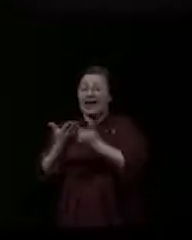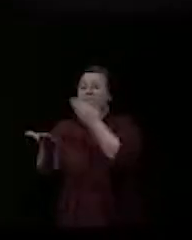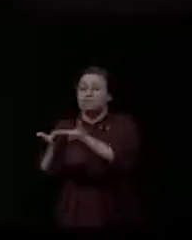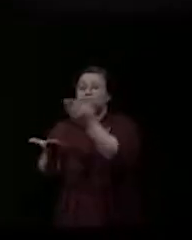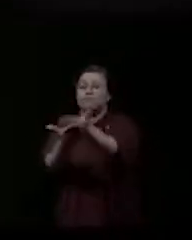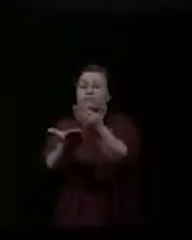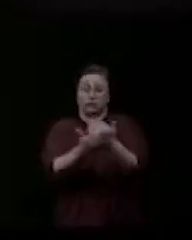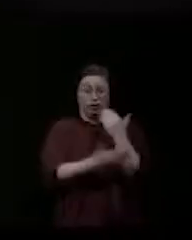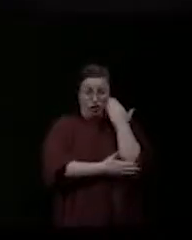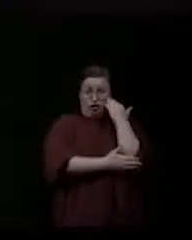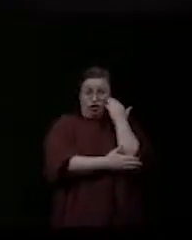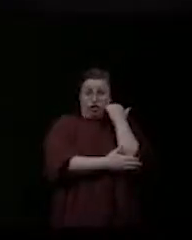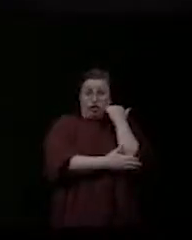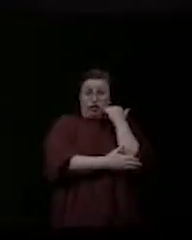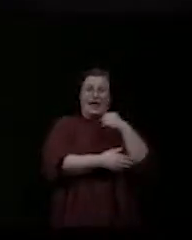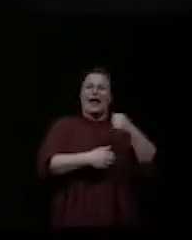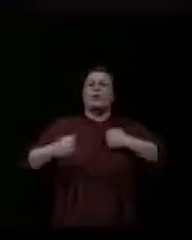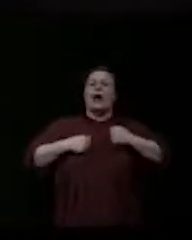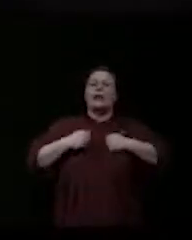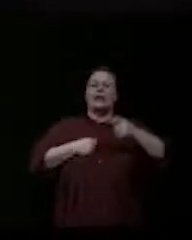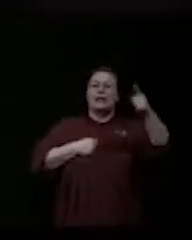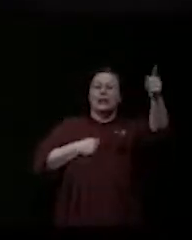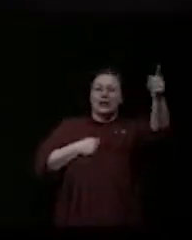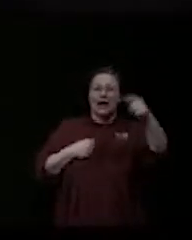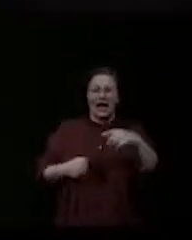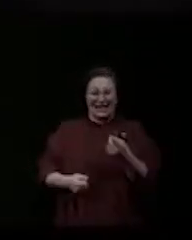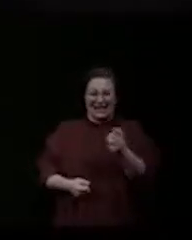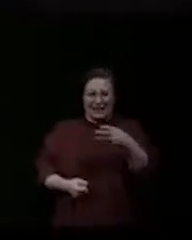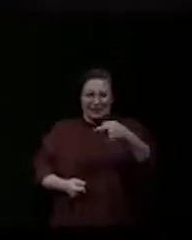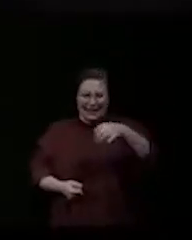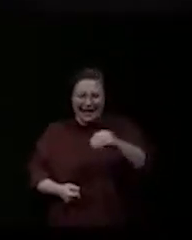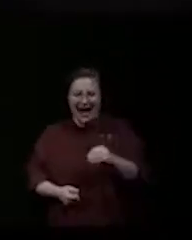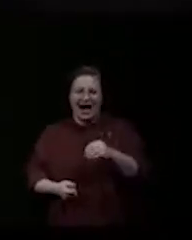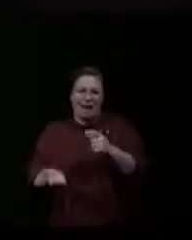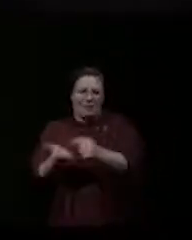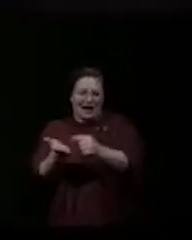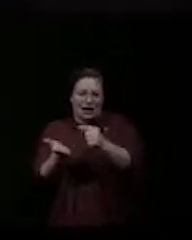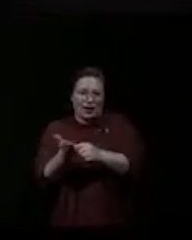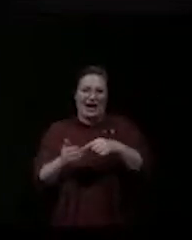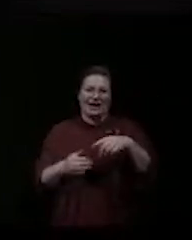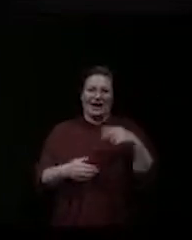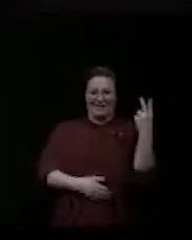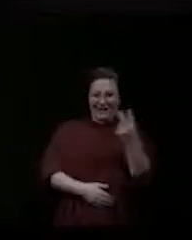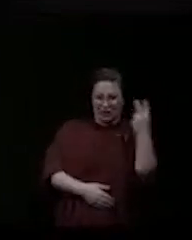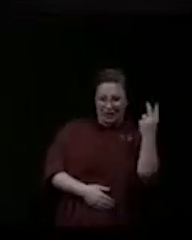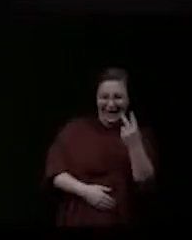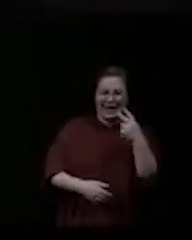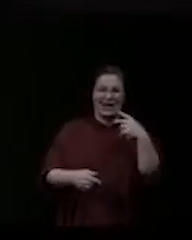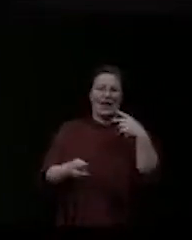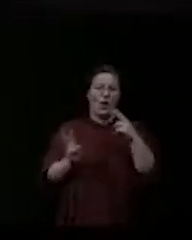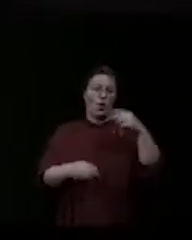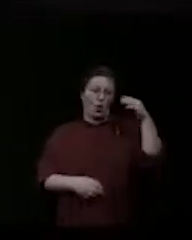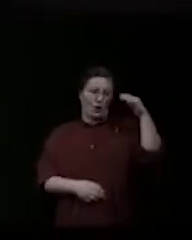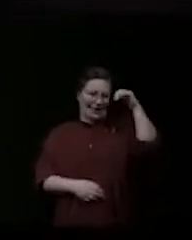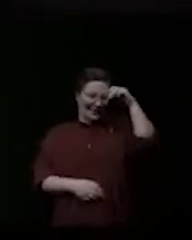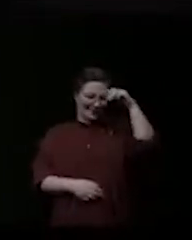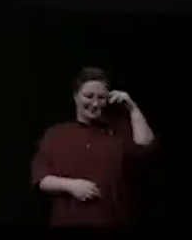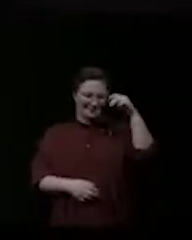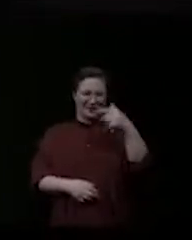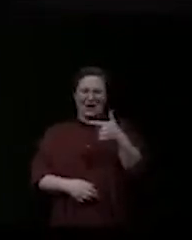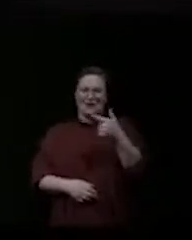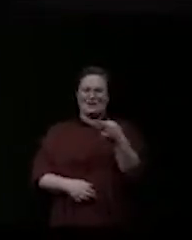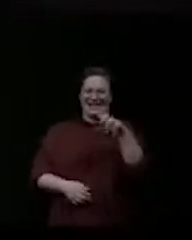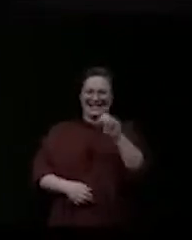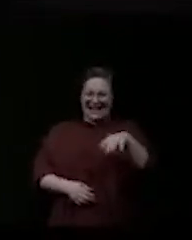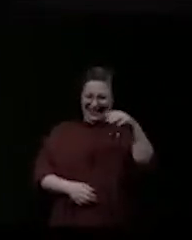most recently in Rwanda, in Zambia, in Paraguay, in Venezuela, and in Tunisia.